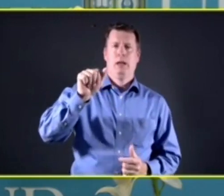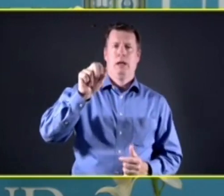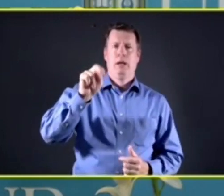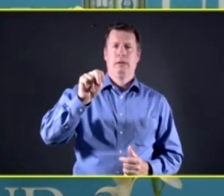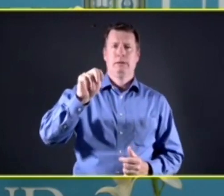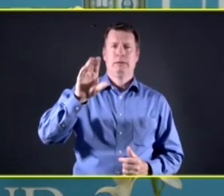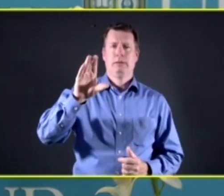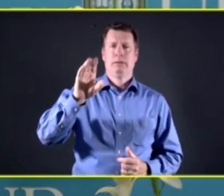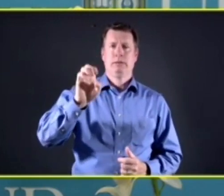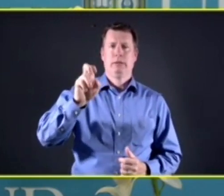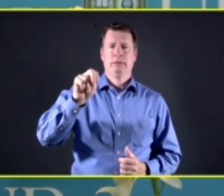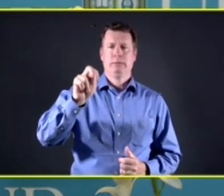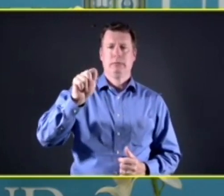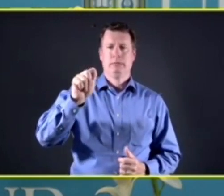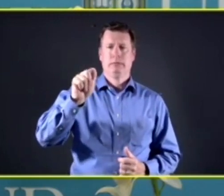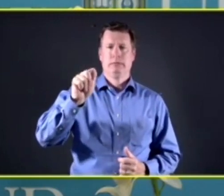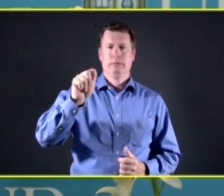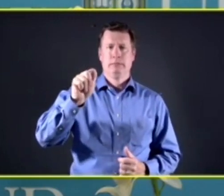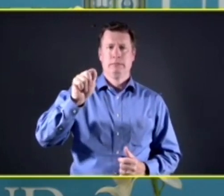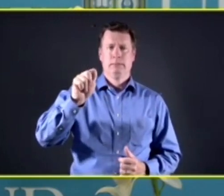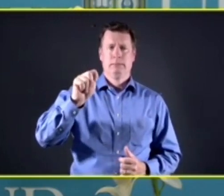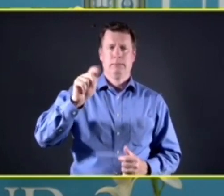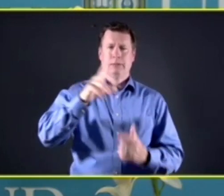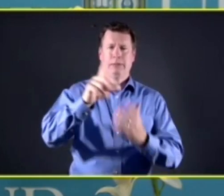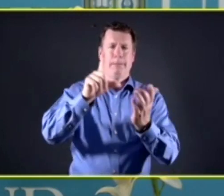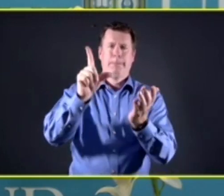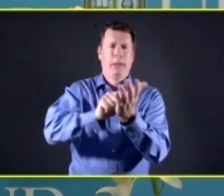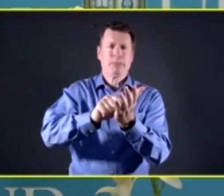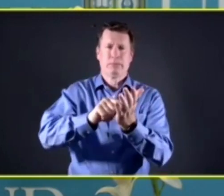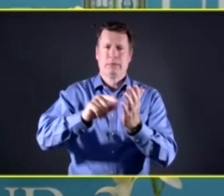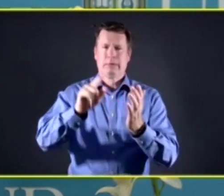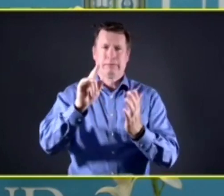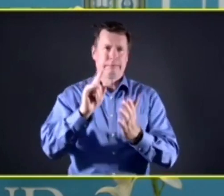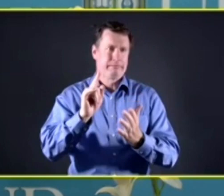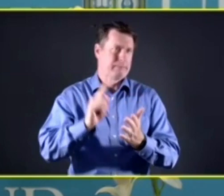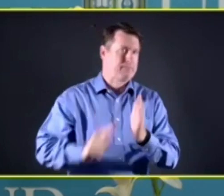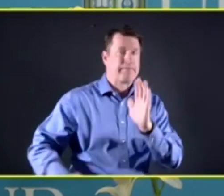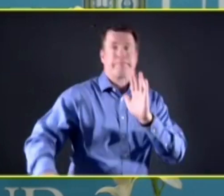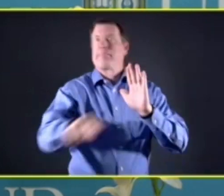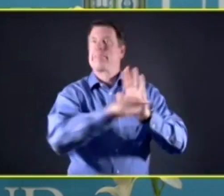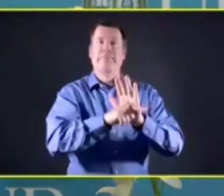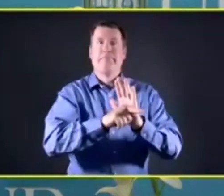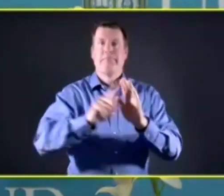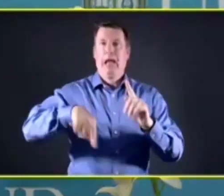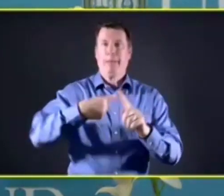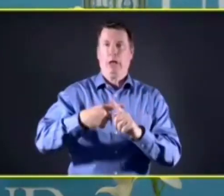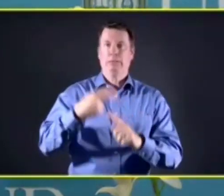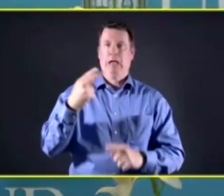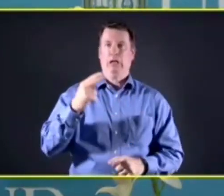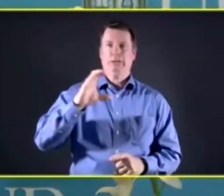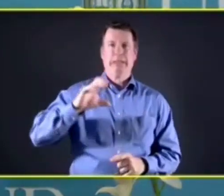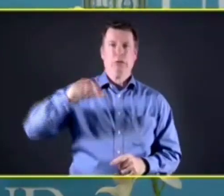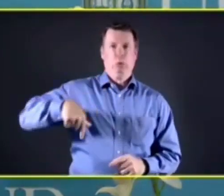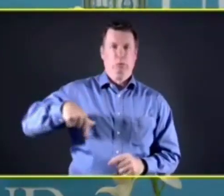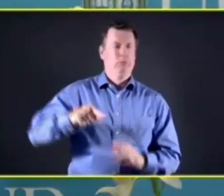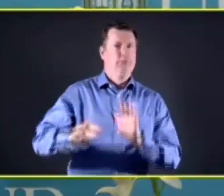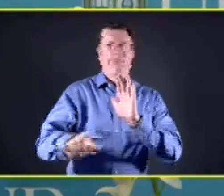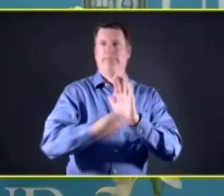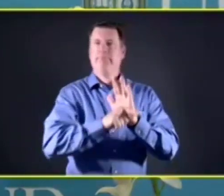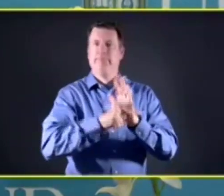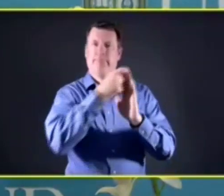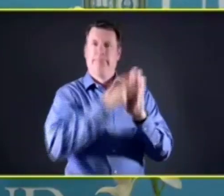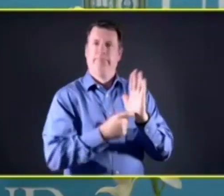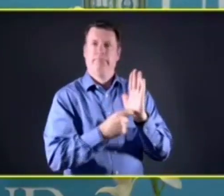Sure. That's the one I was just referring to that I reread the last couple paragraphs. And it